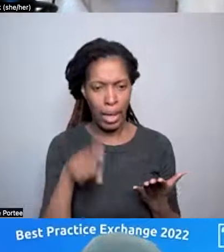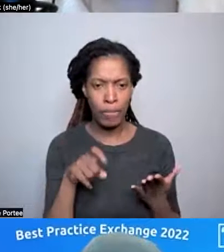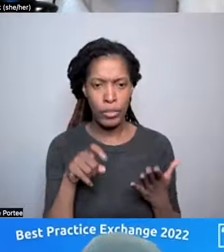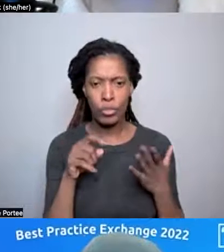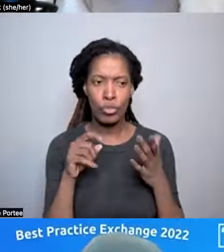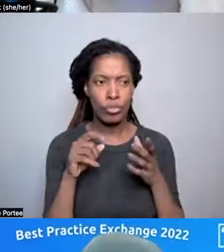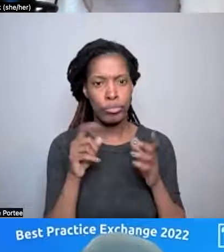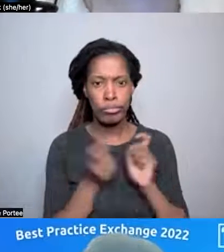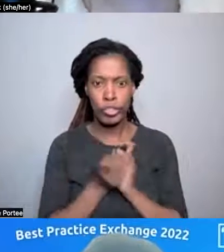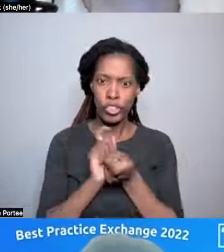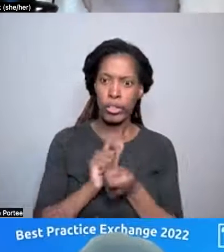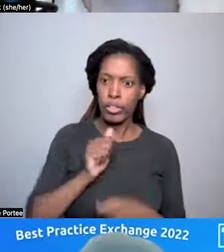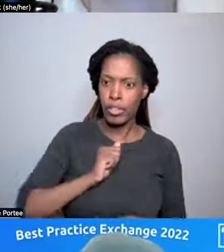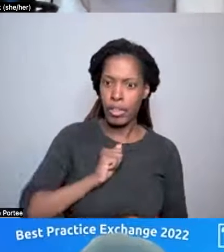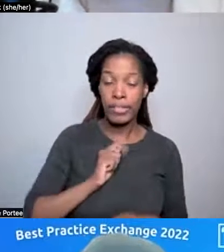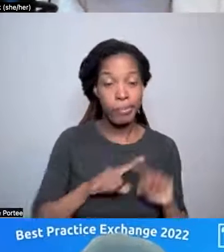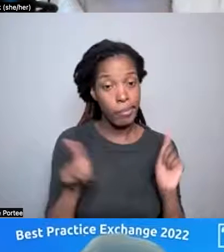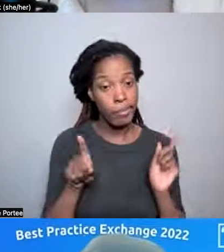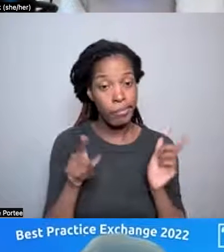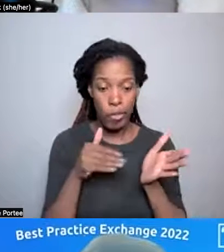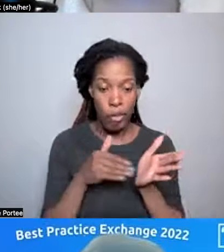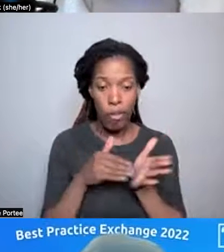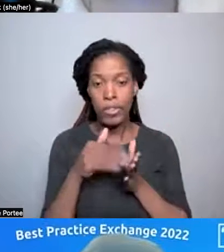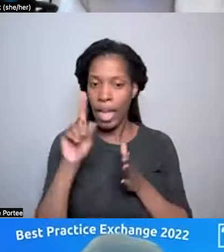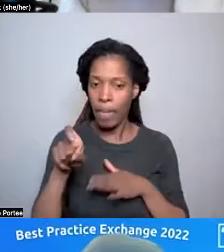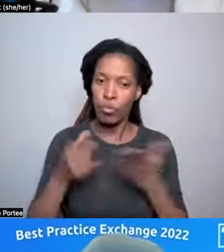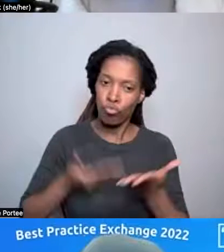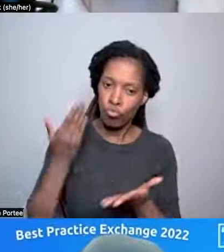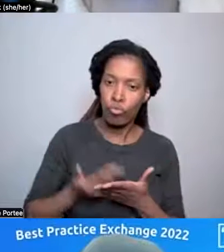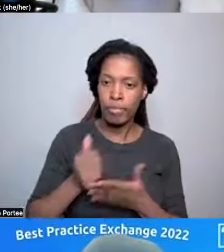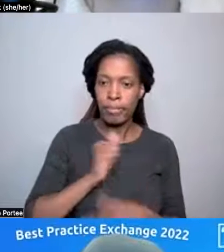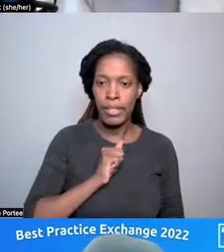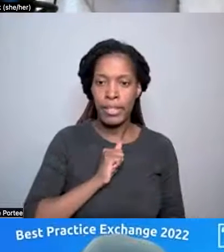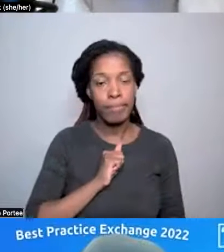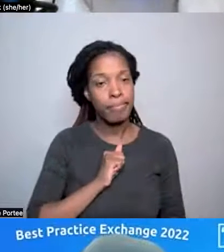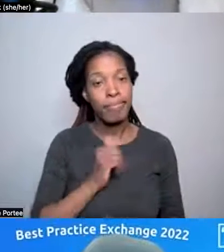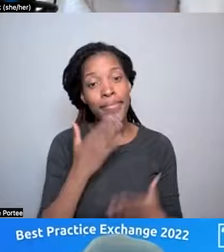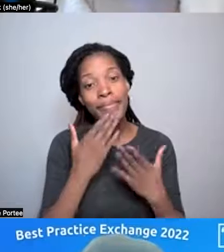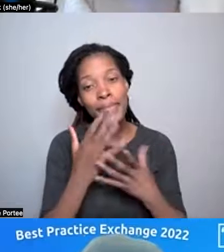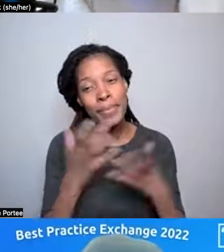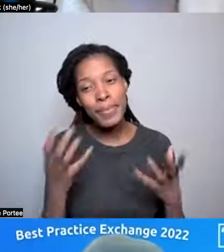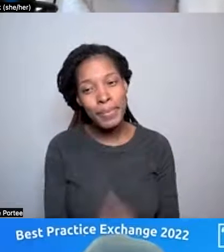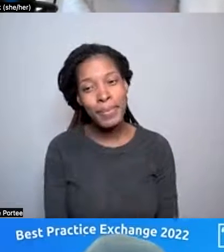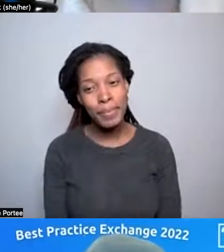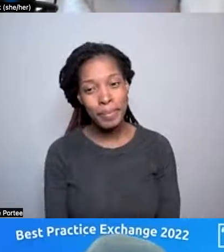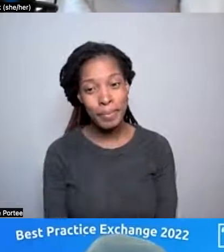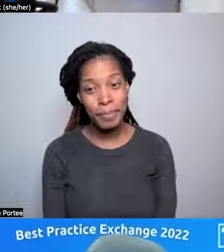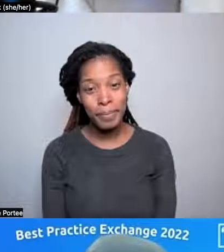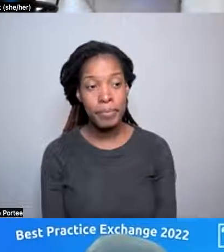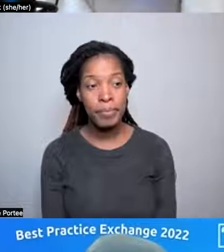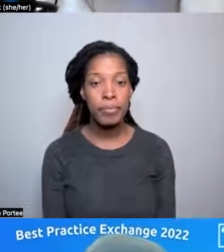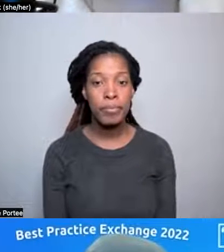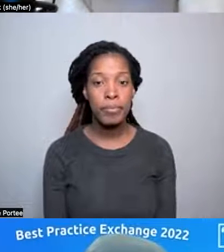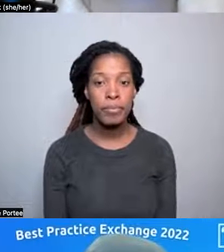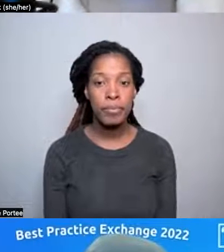but we often do have to prove ourselves. Thank you so much. Um,